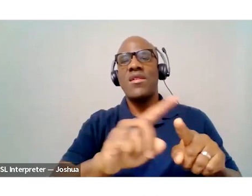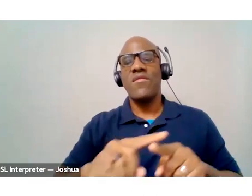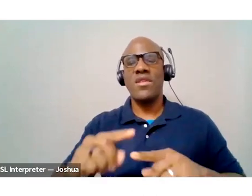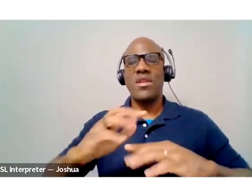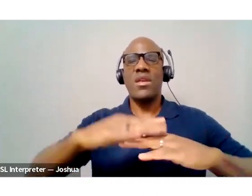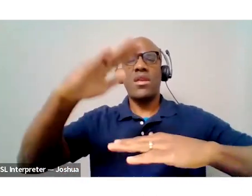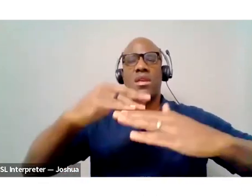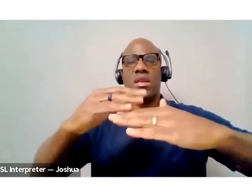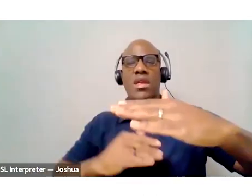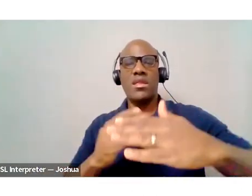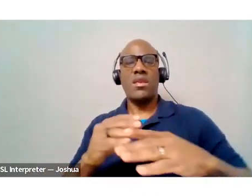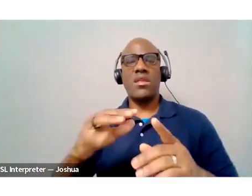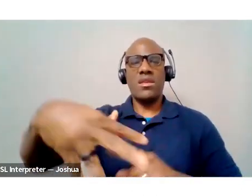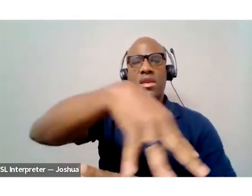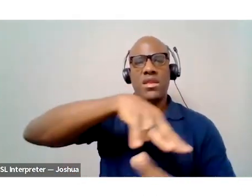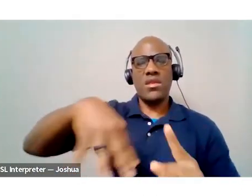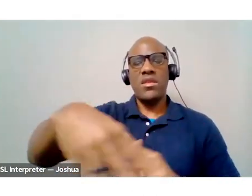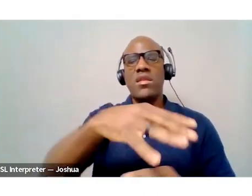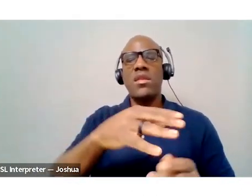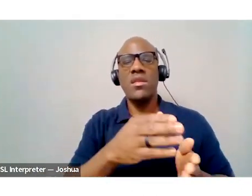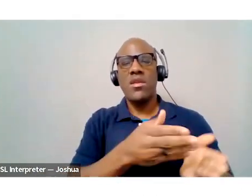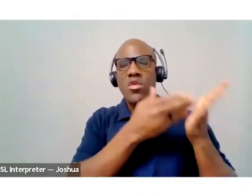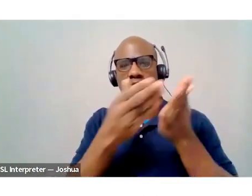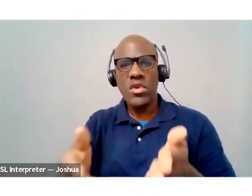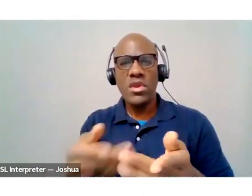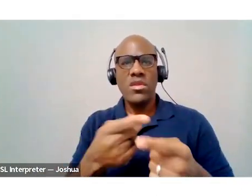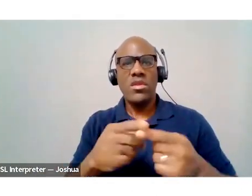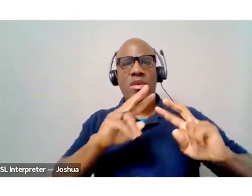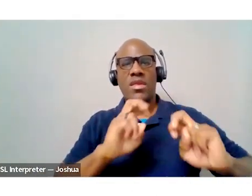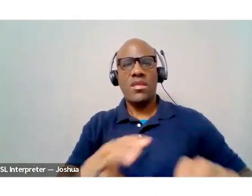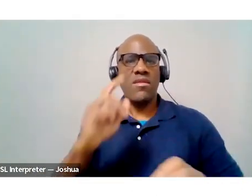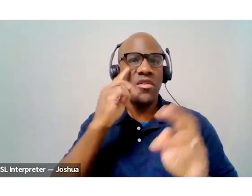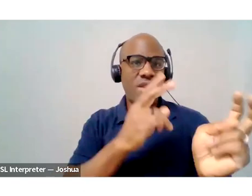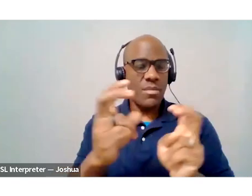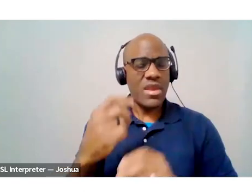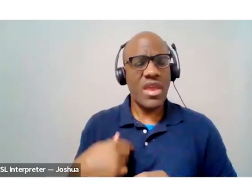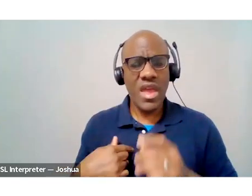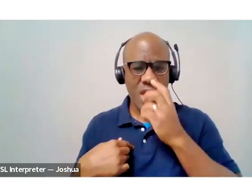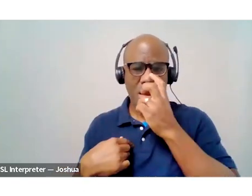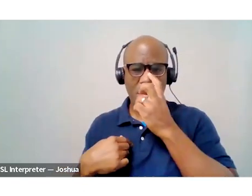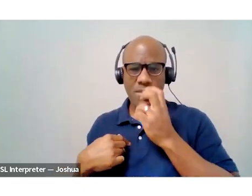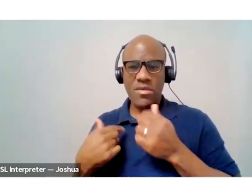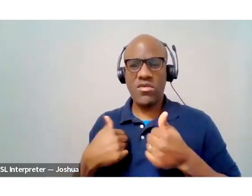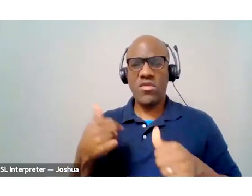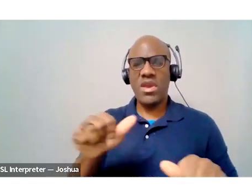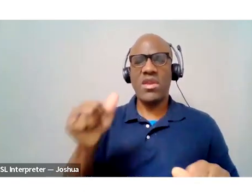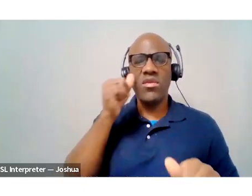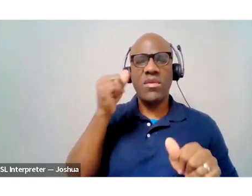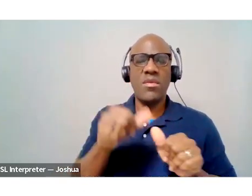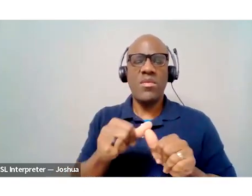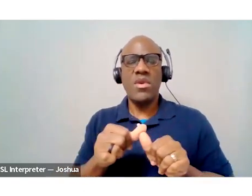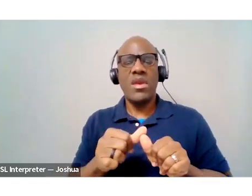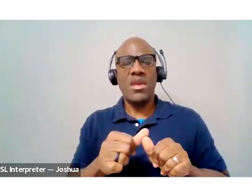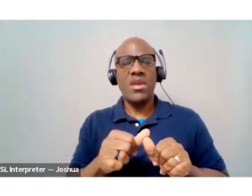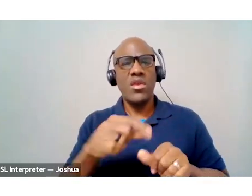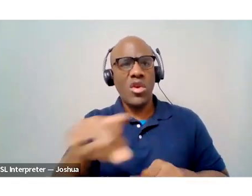framework, analysis, and lens on a topic. I think, I'm trying to remember, people can help me out in the chat. I